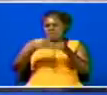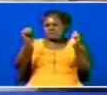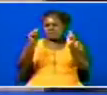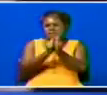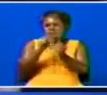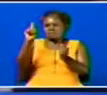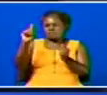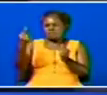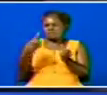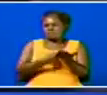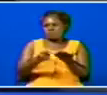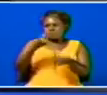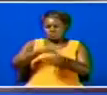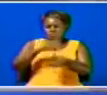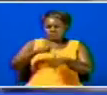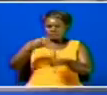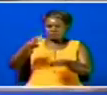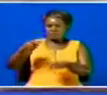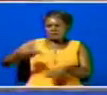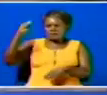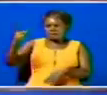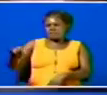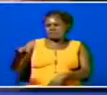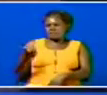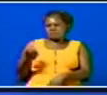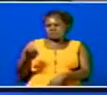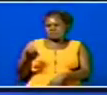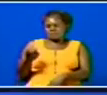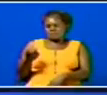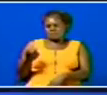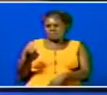the first week of March to take advantage of high demand for new issues.